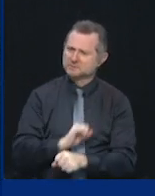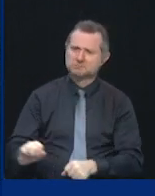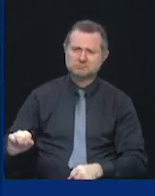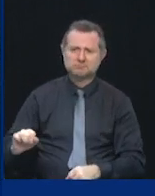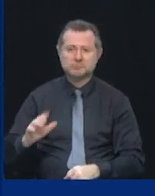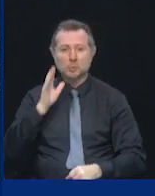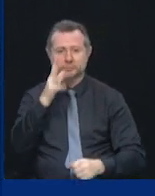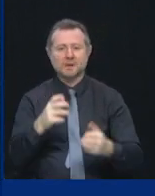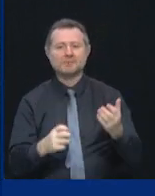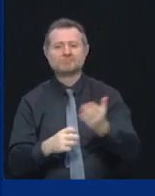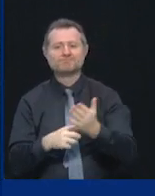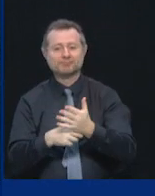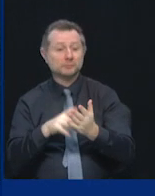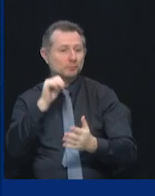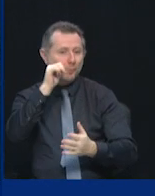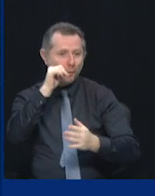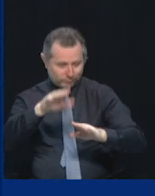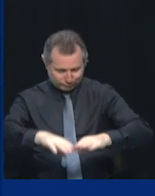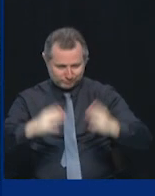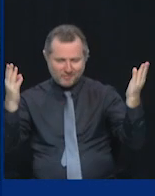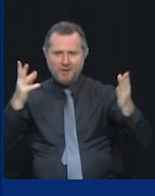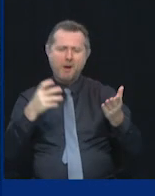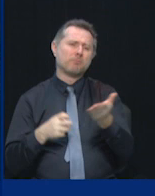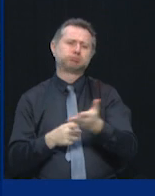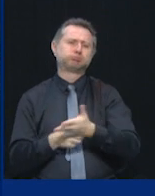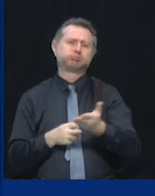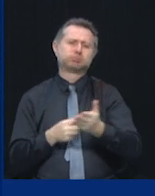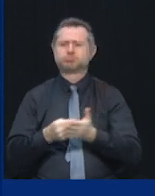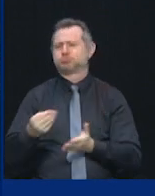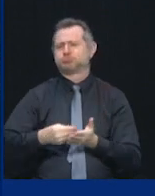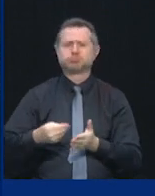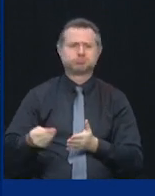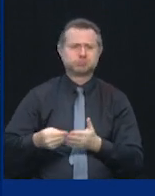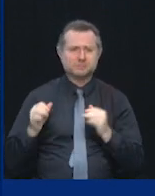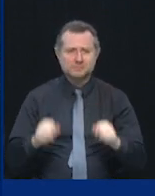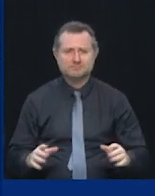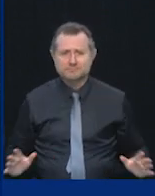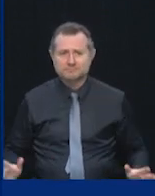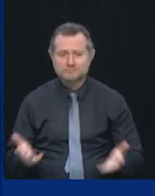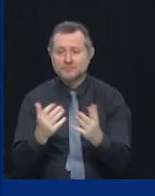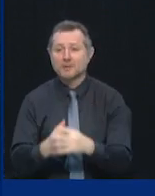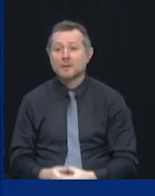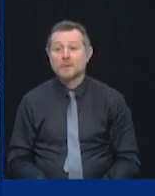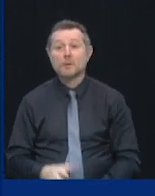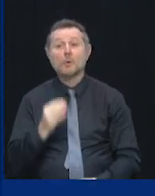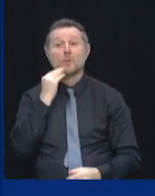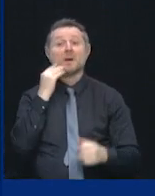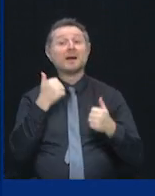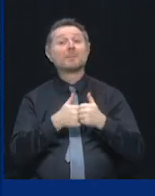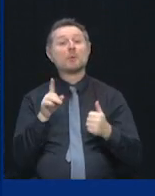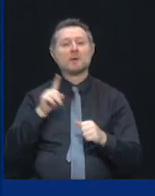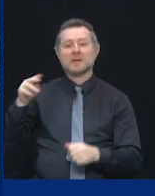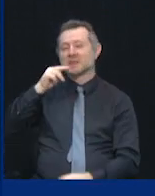sale tomorrow for that playoff game. Home games are at the Nassau Coliseum.